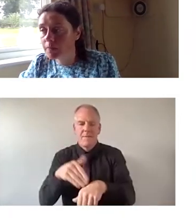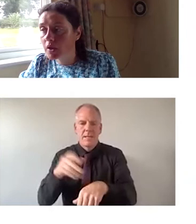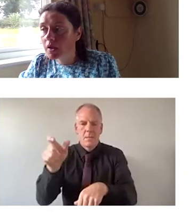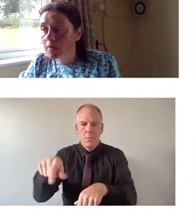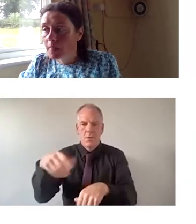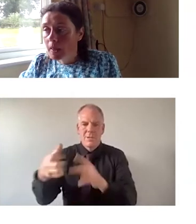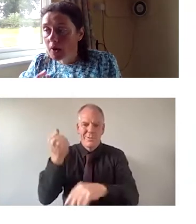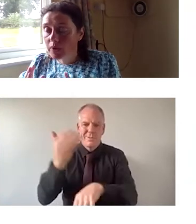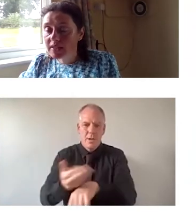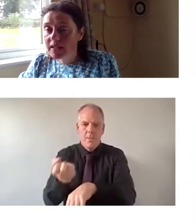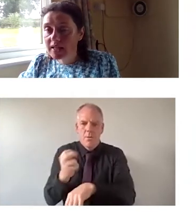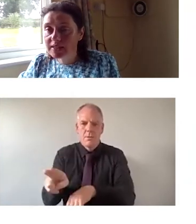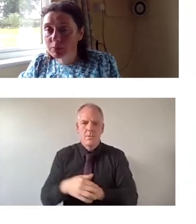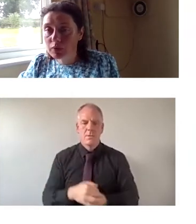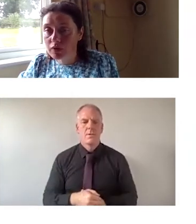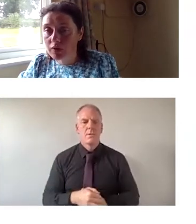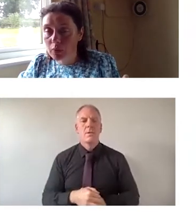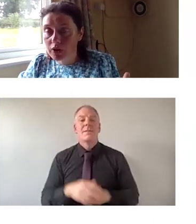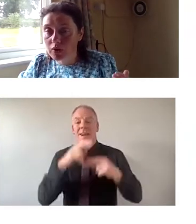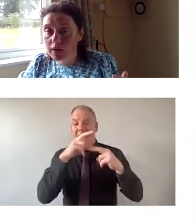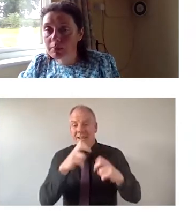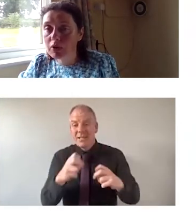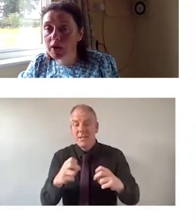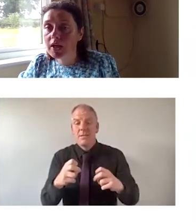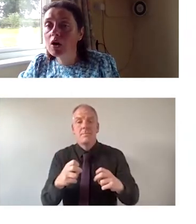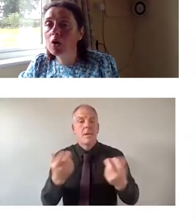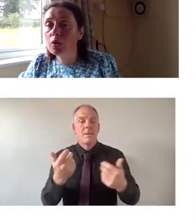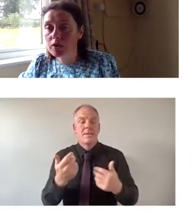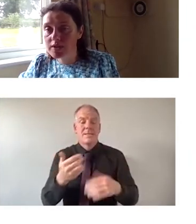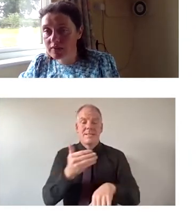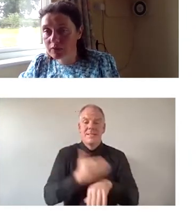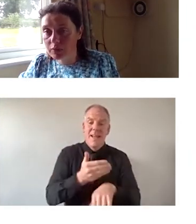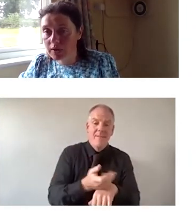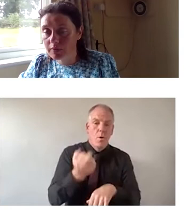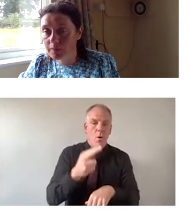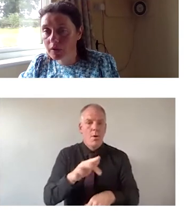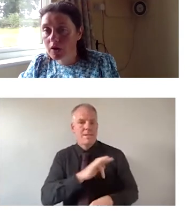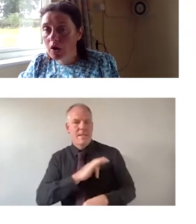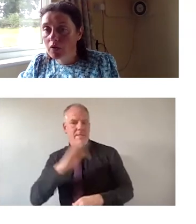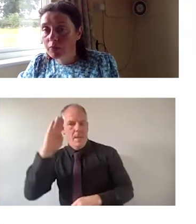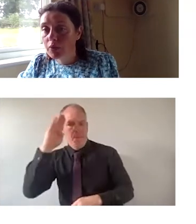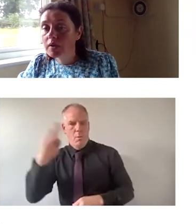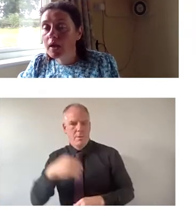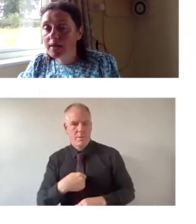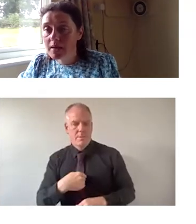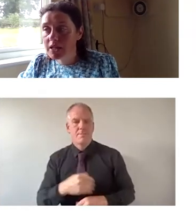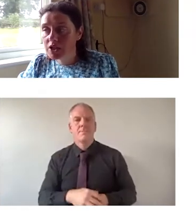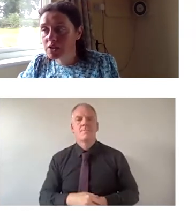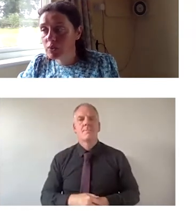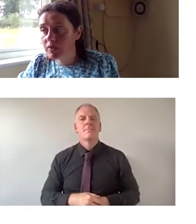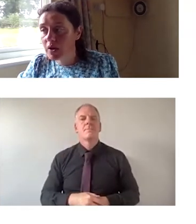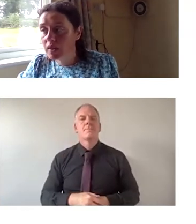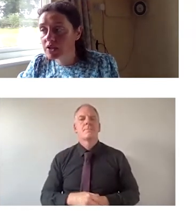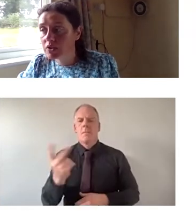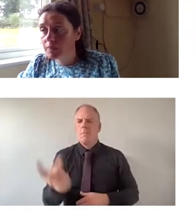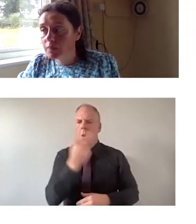not. And we did the analysis both for whether you're an employee or whether you're self-employed. For both